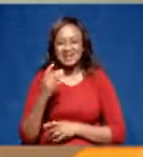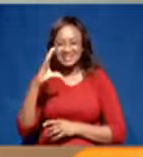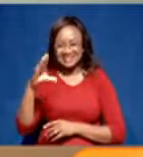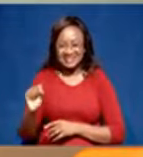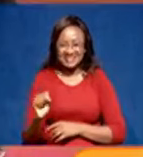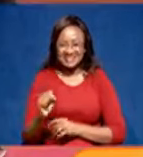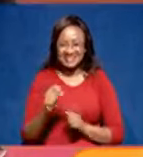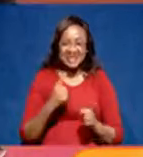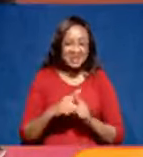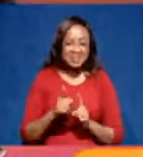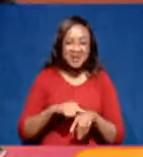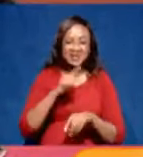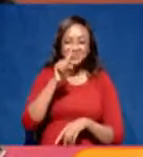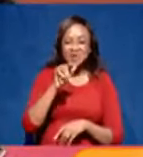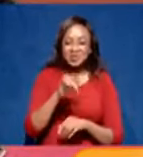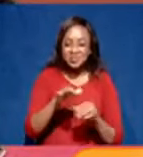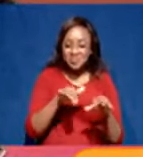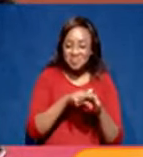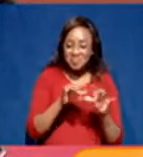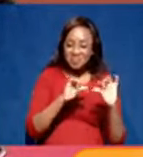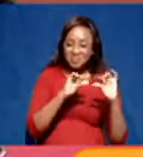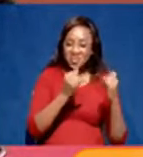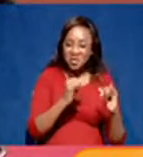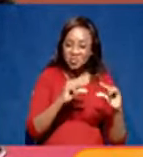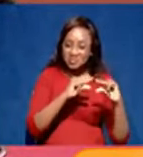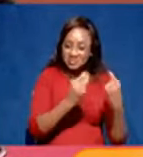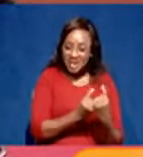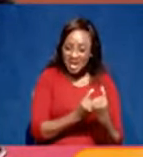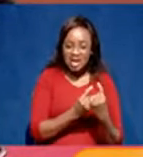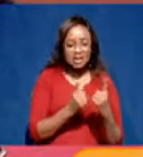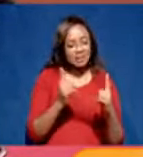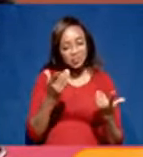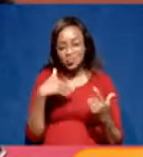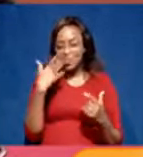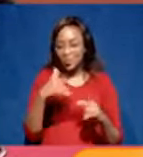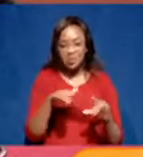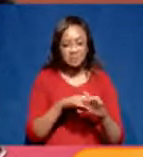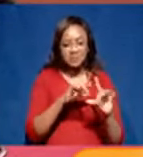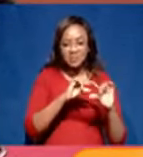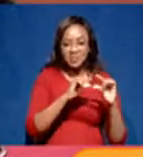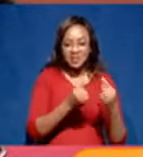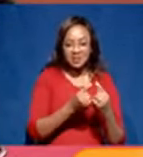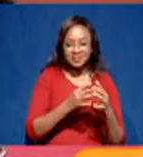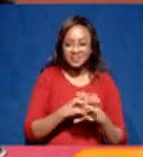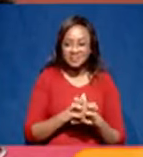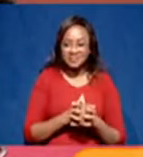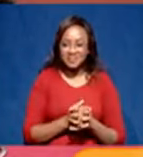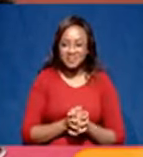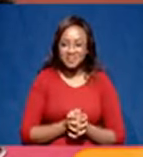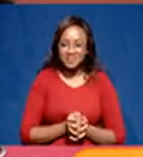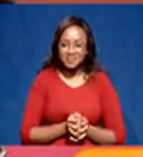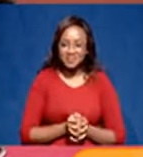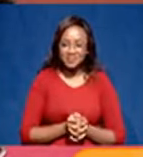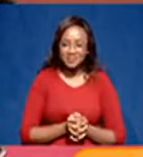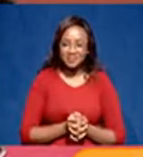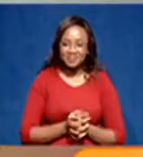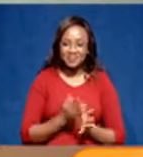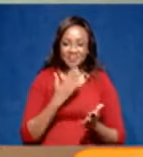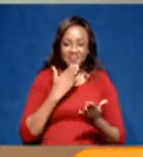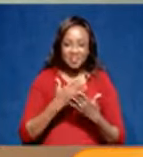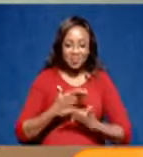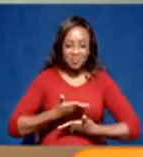Once a gangster, always a gangster. Is that so? So it is. Thank you. So thank you. Coming. Thank you for providing